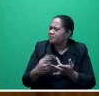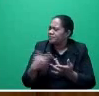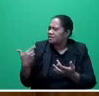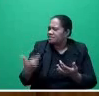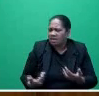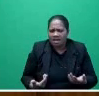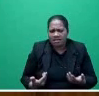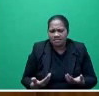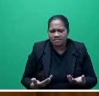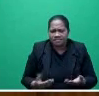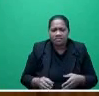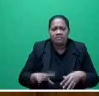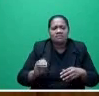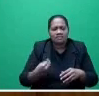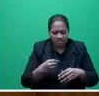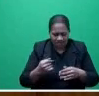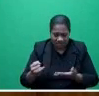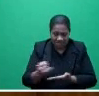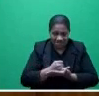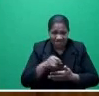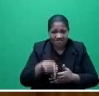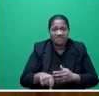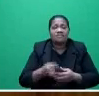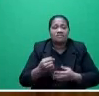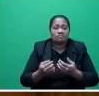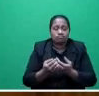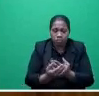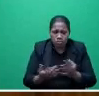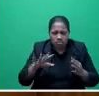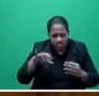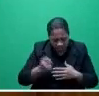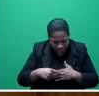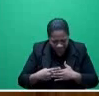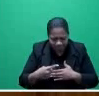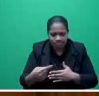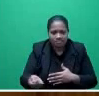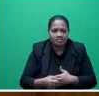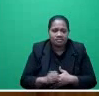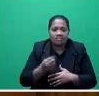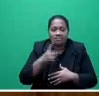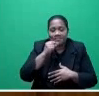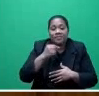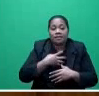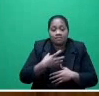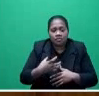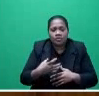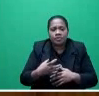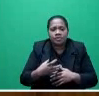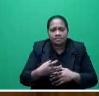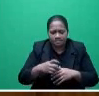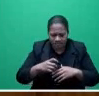Investment in this 70% population must continue in order to build a more sustainable and resilient economy for